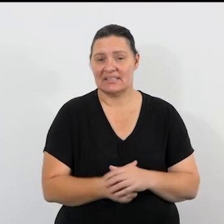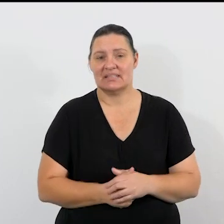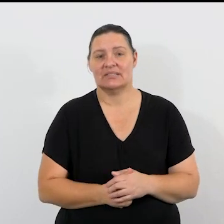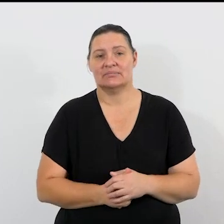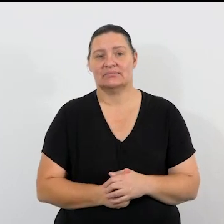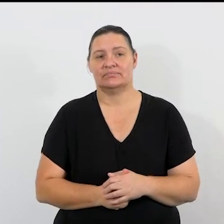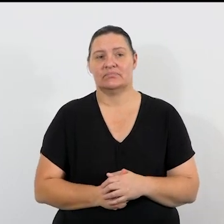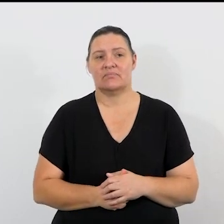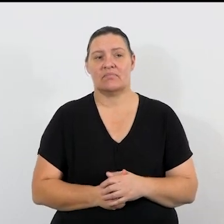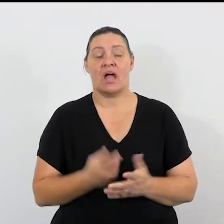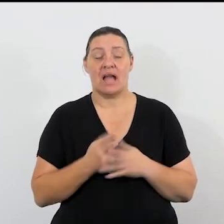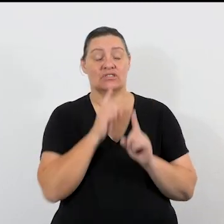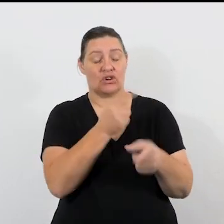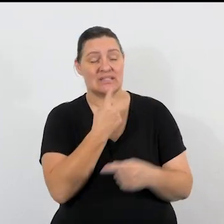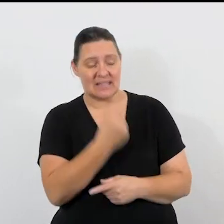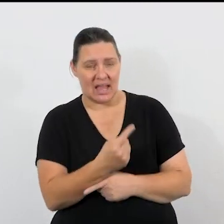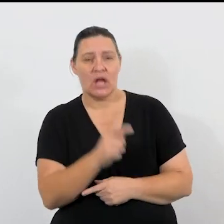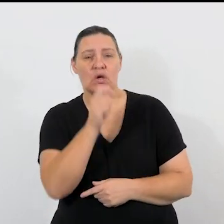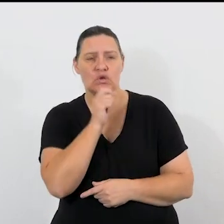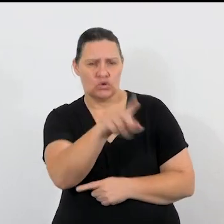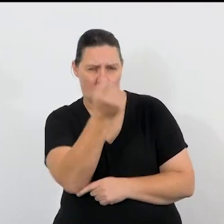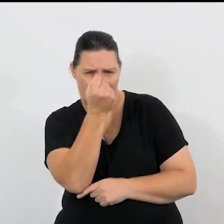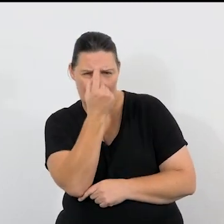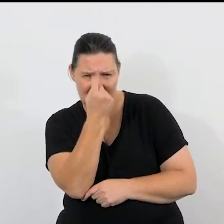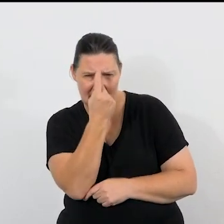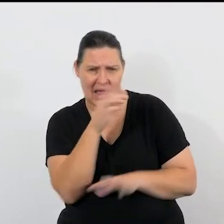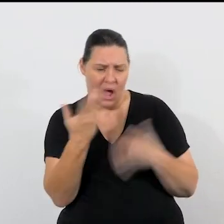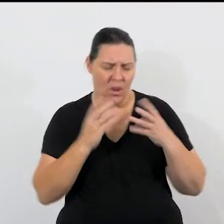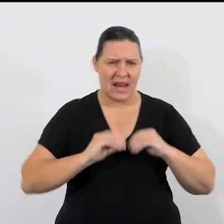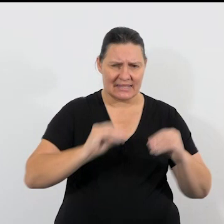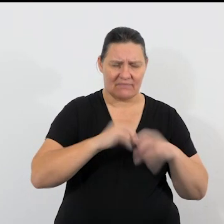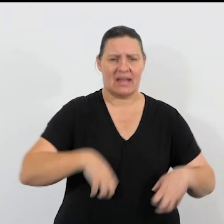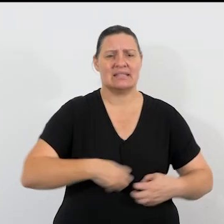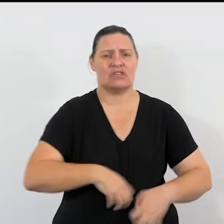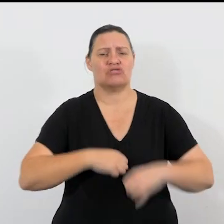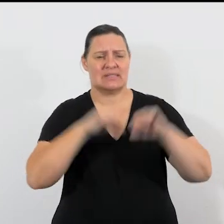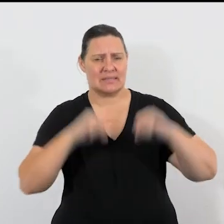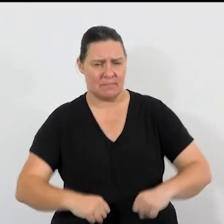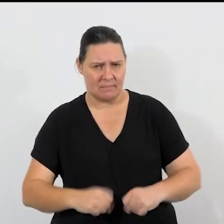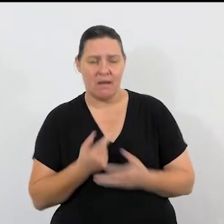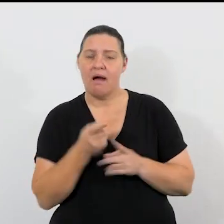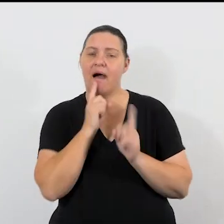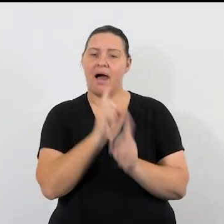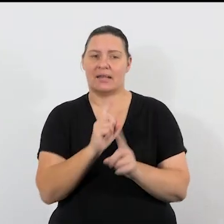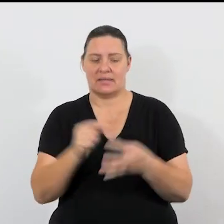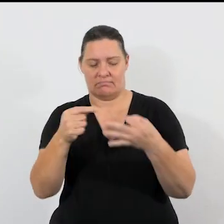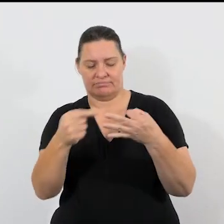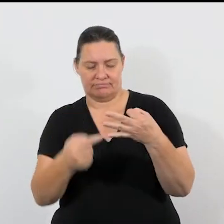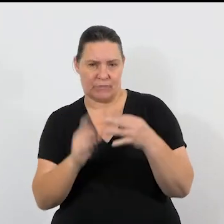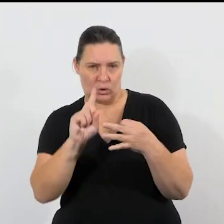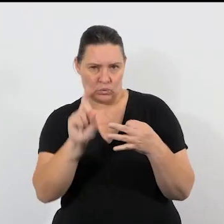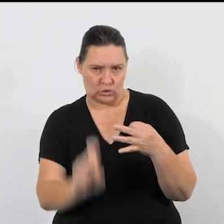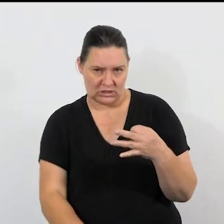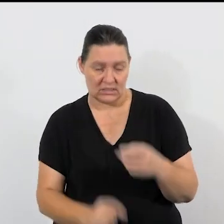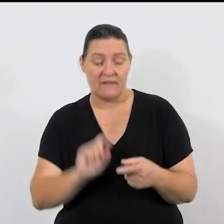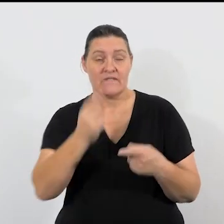activity, our instruction says, using your understanding of the lesson on digestive system, answer the following